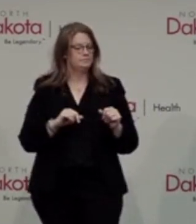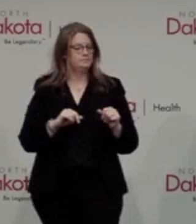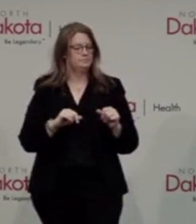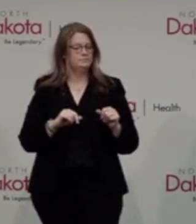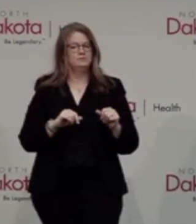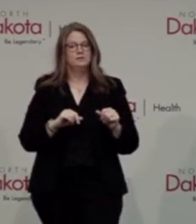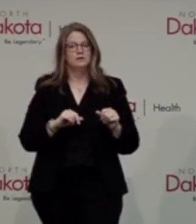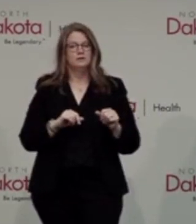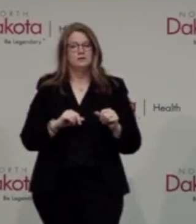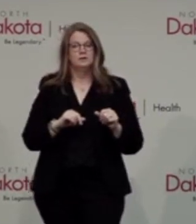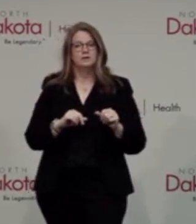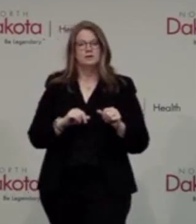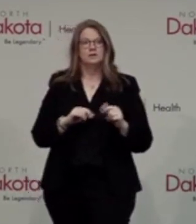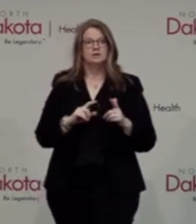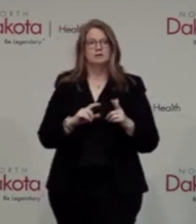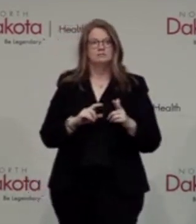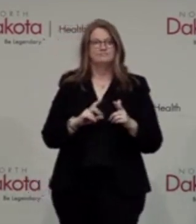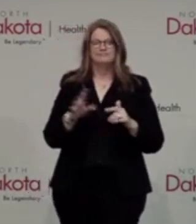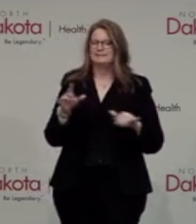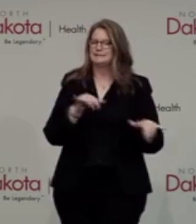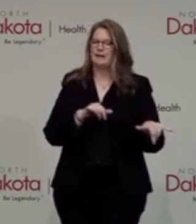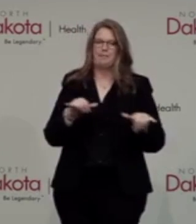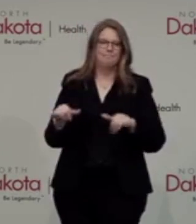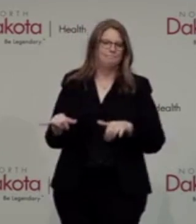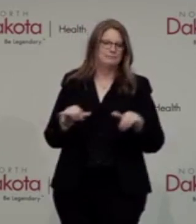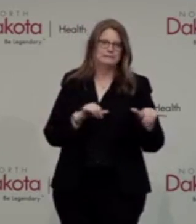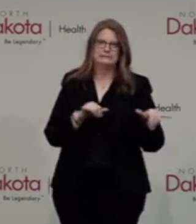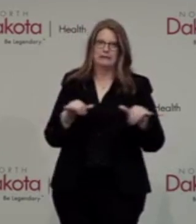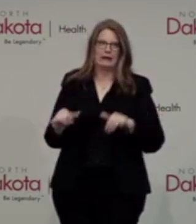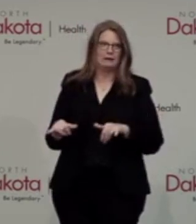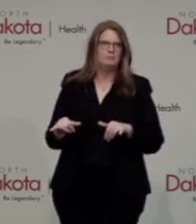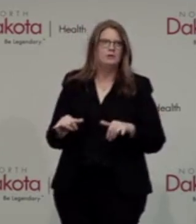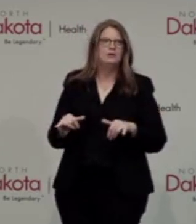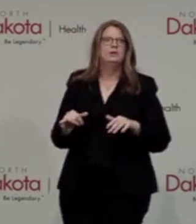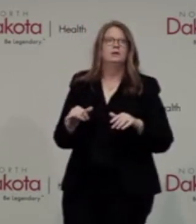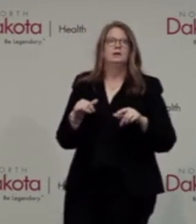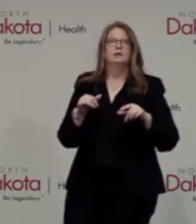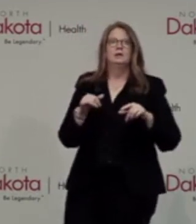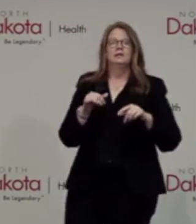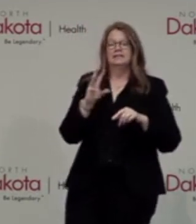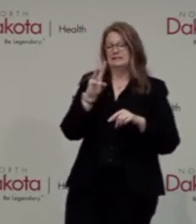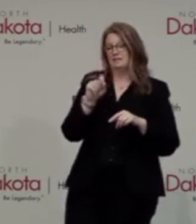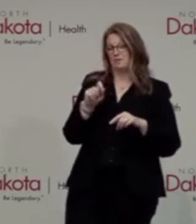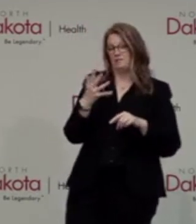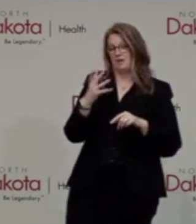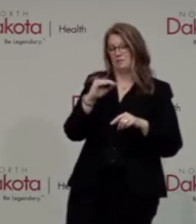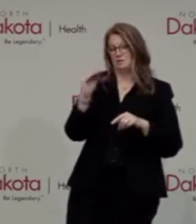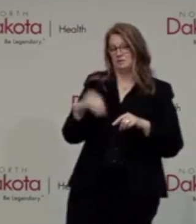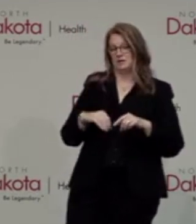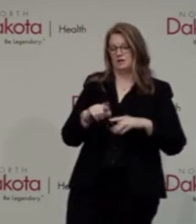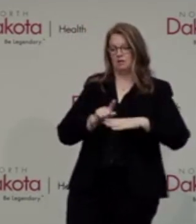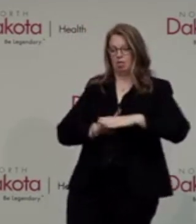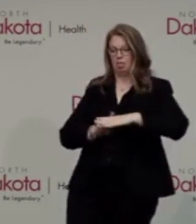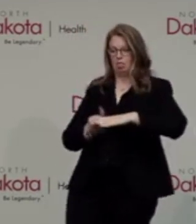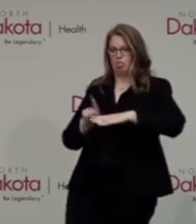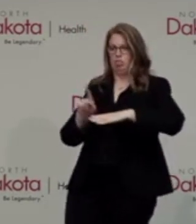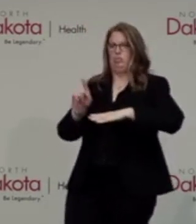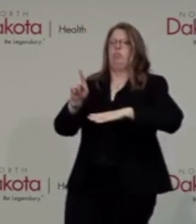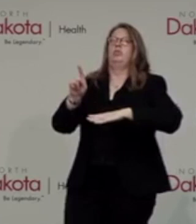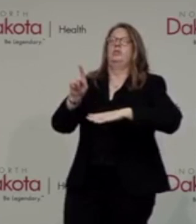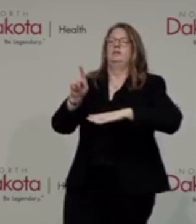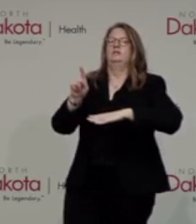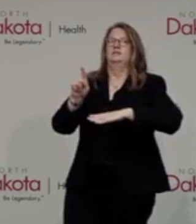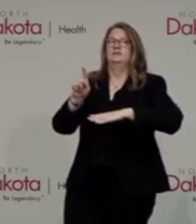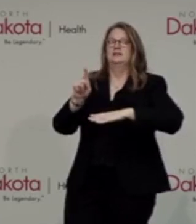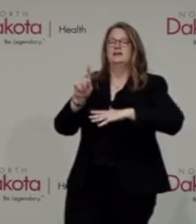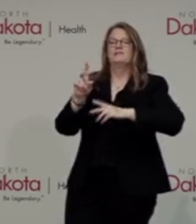on recent positivity, we see the same trend line here, where the 6.5%, but the climb is coming steeper